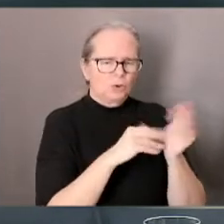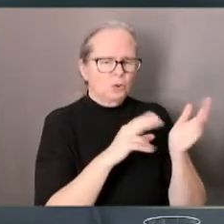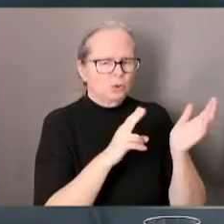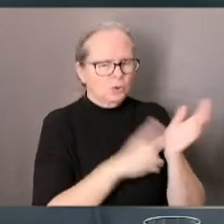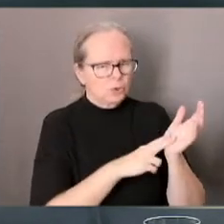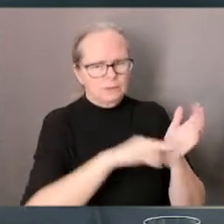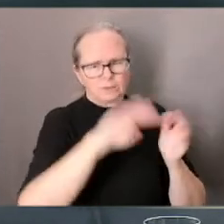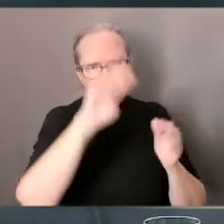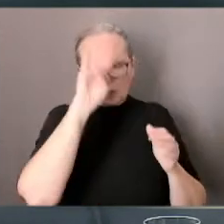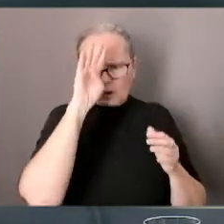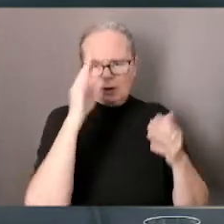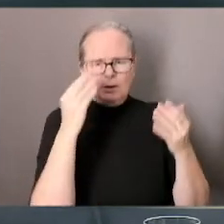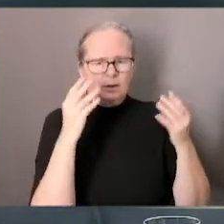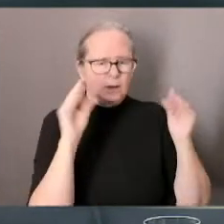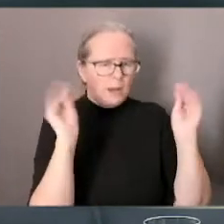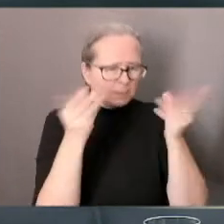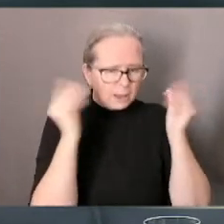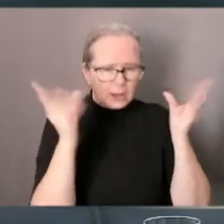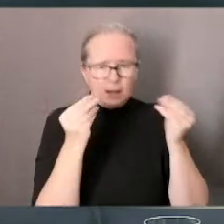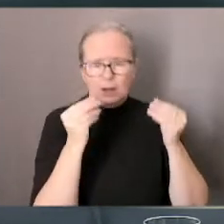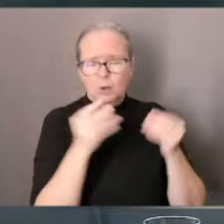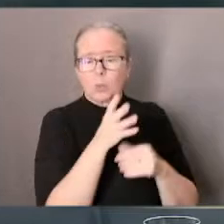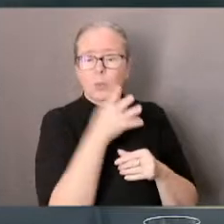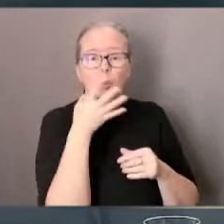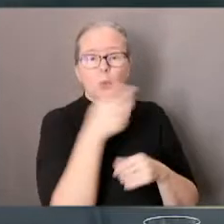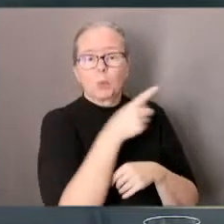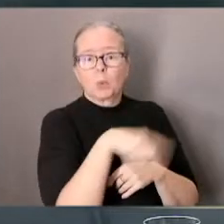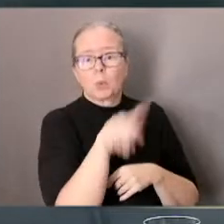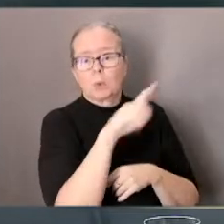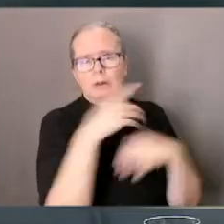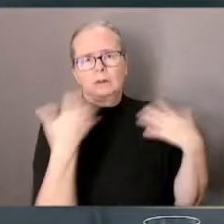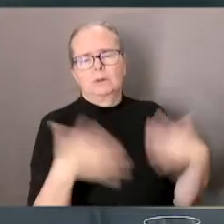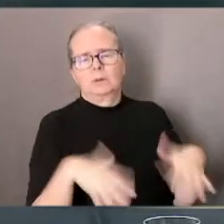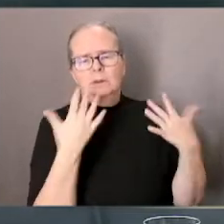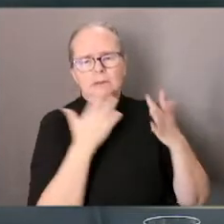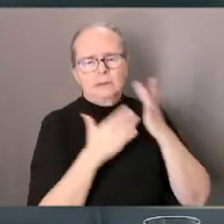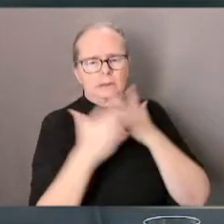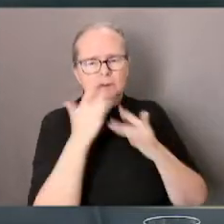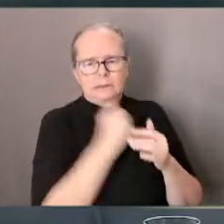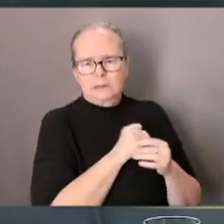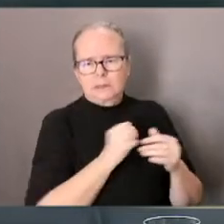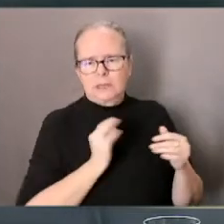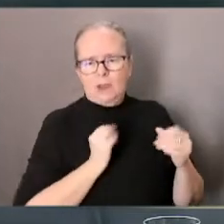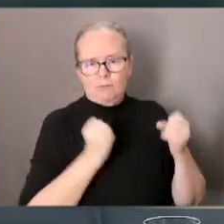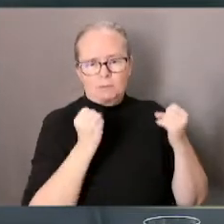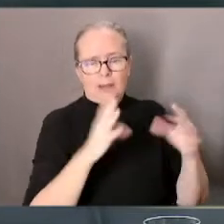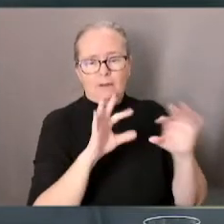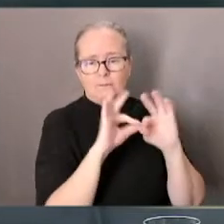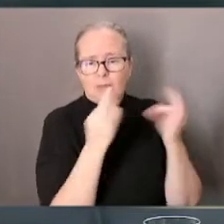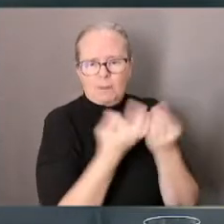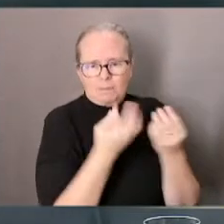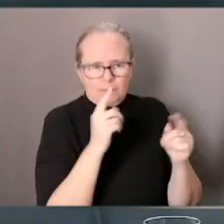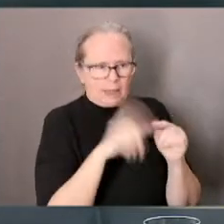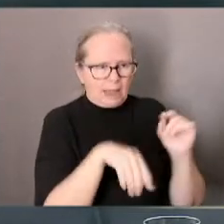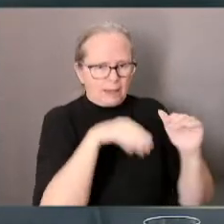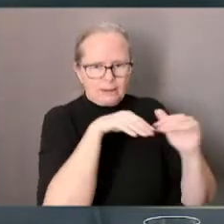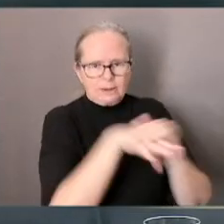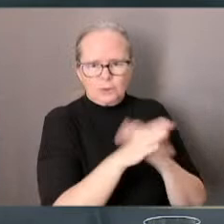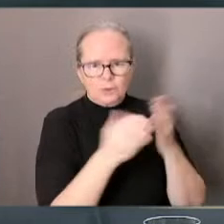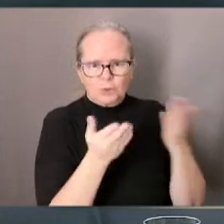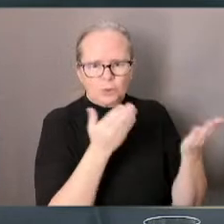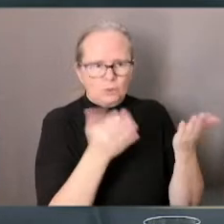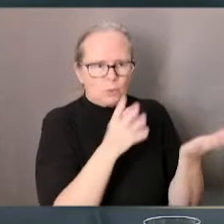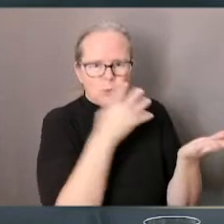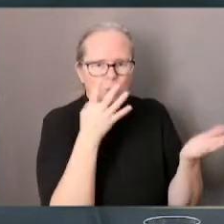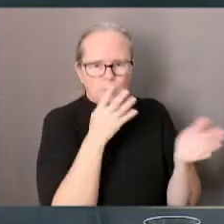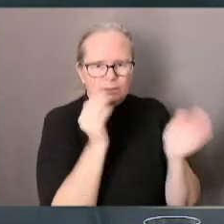rural regions many Alberta families are struggling to access the health care services that they require can the minister explain to albertans and this house what the government